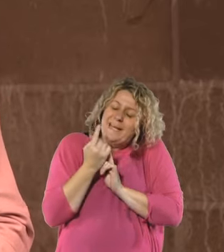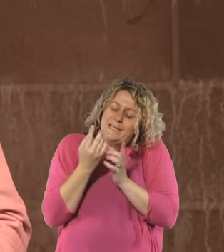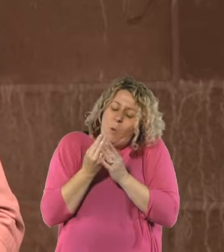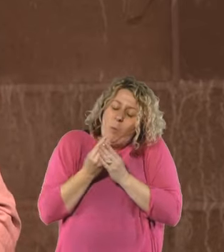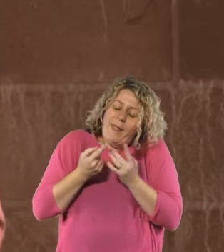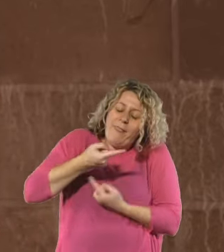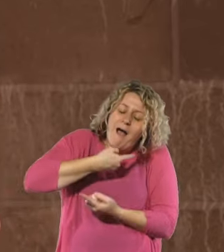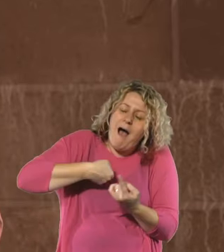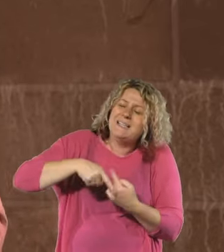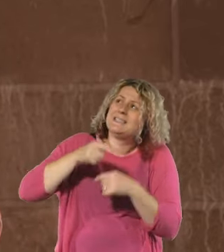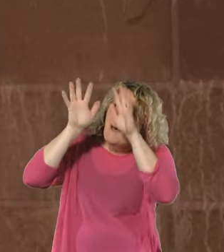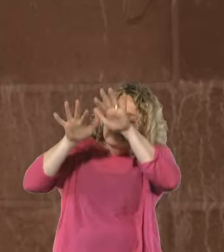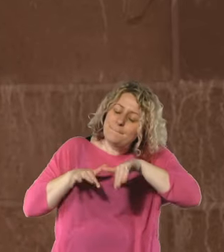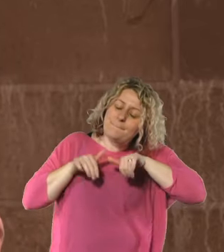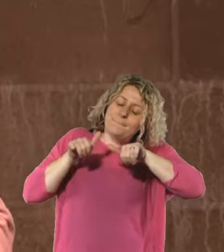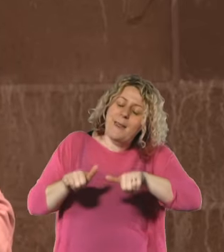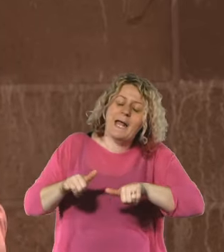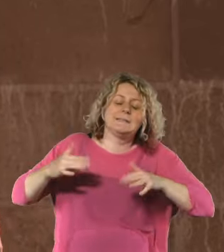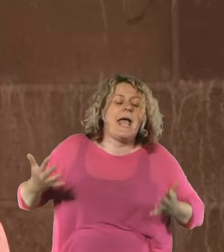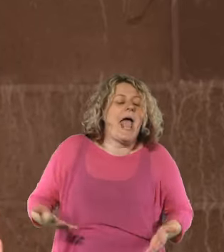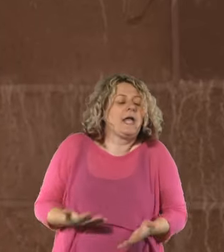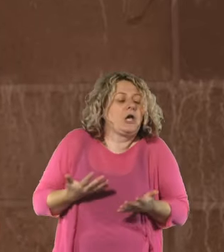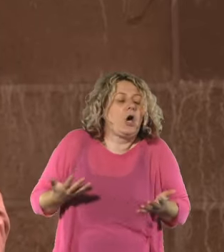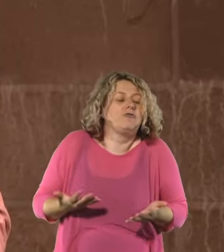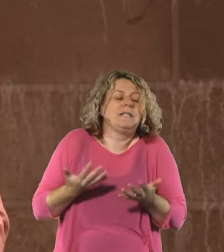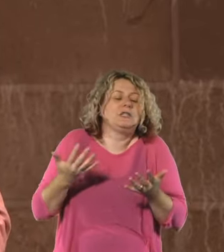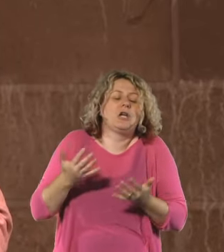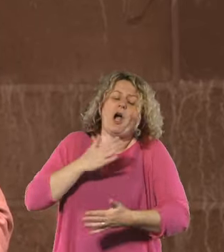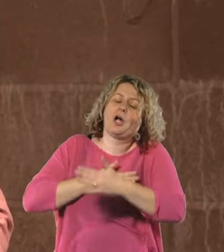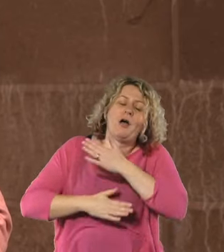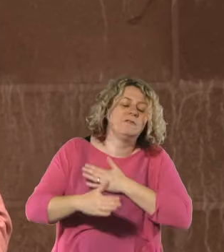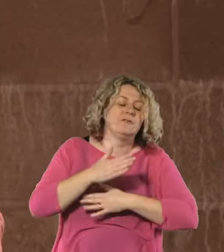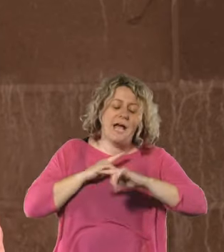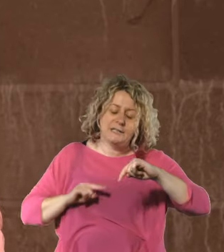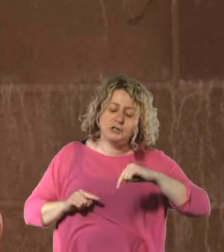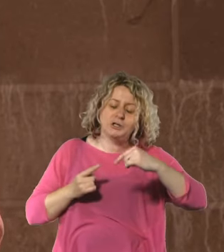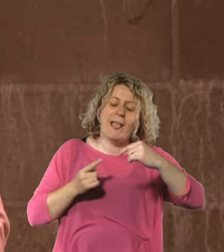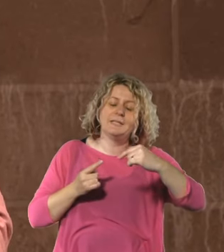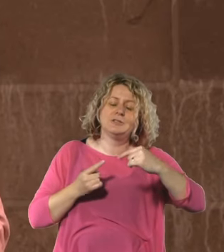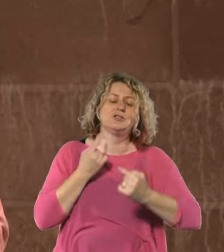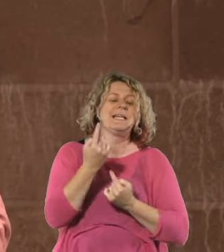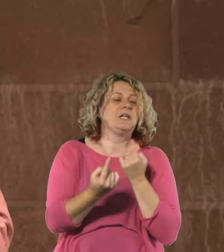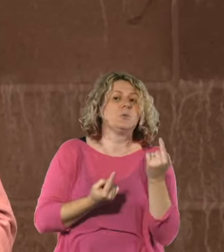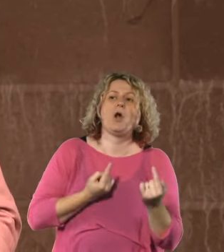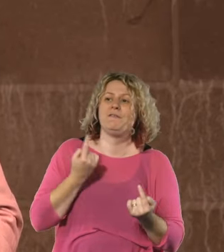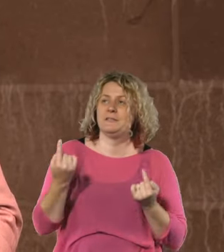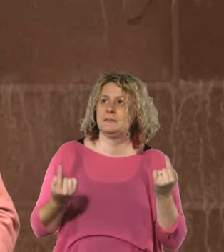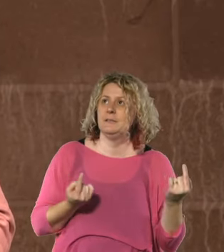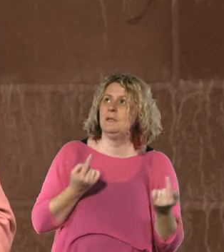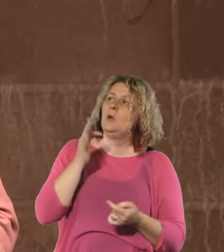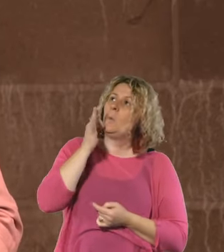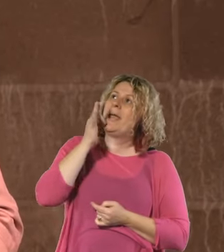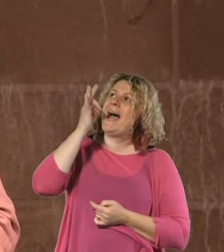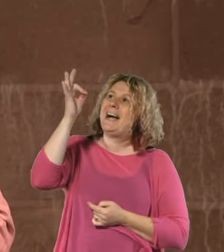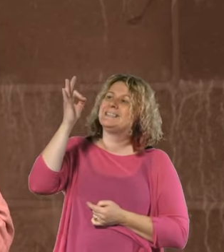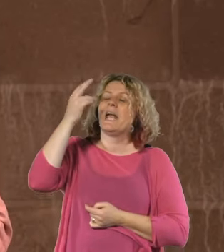us and encourage us and comfort us and challenge us? Father, we ask all of these things in the name of our Lord